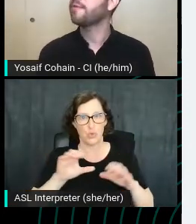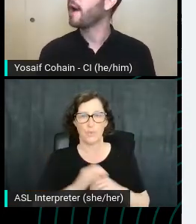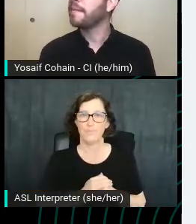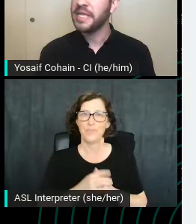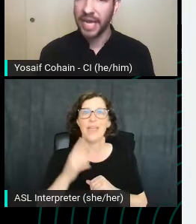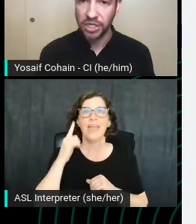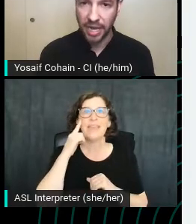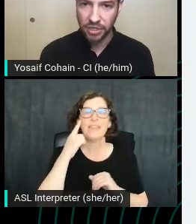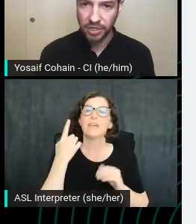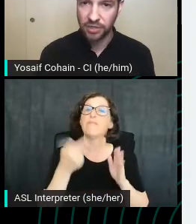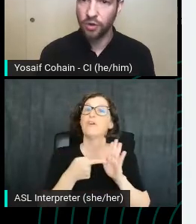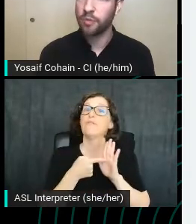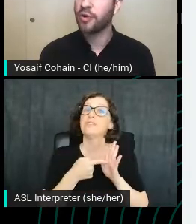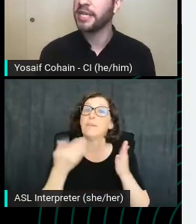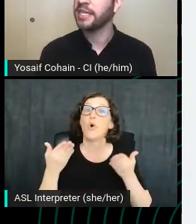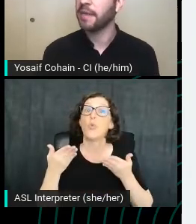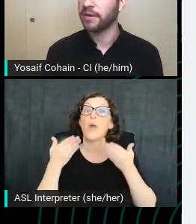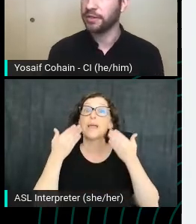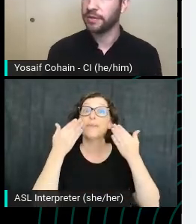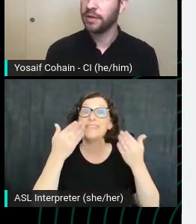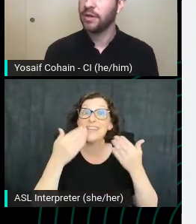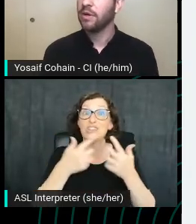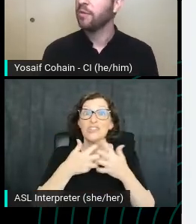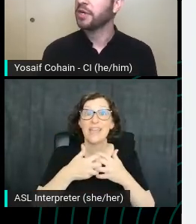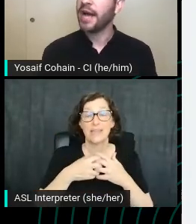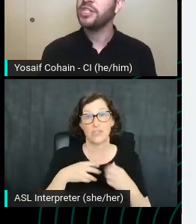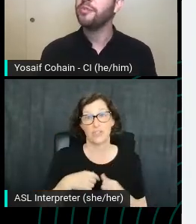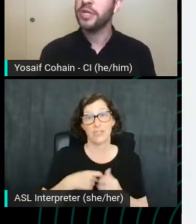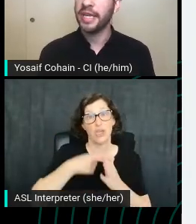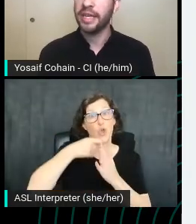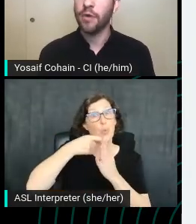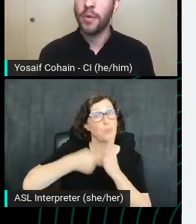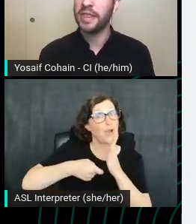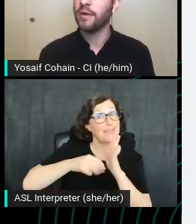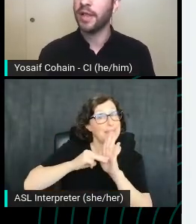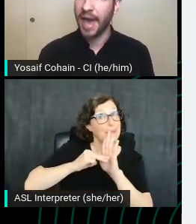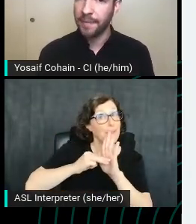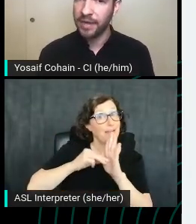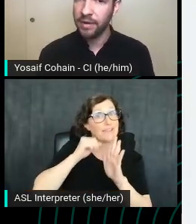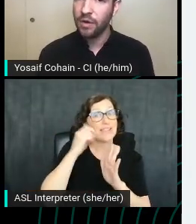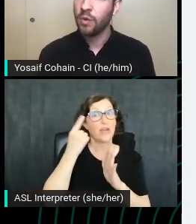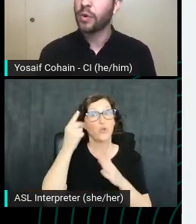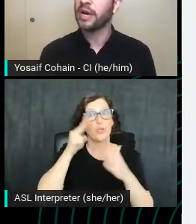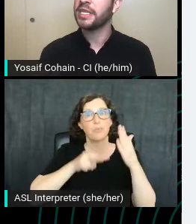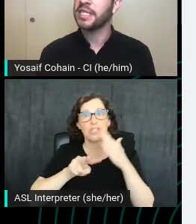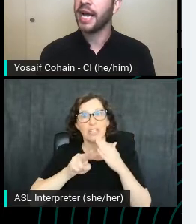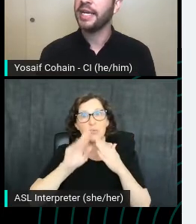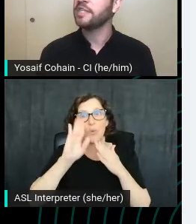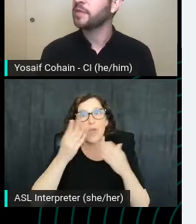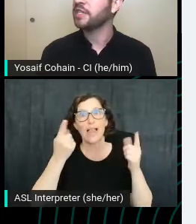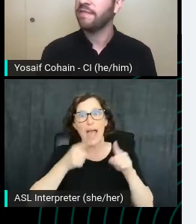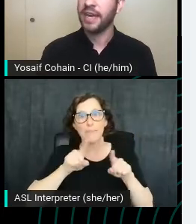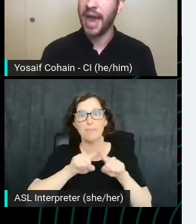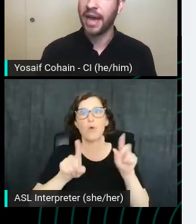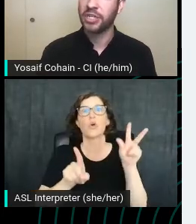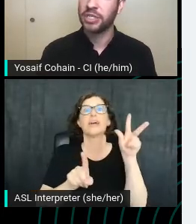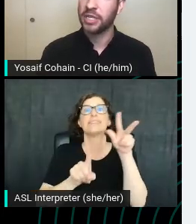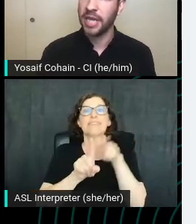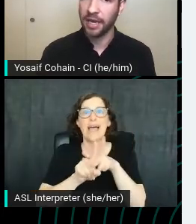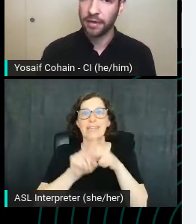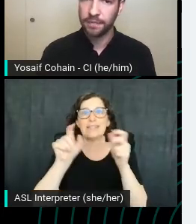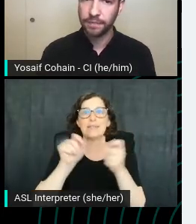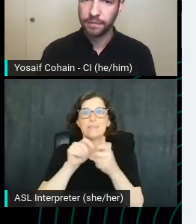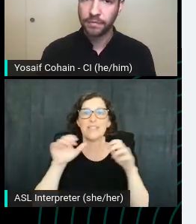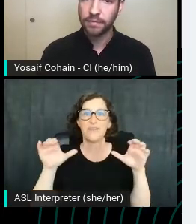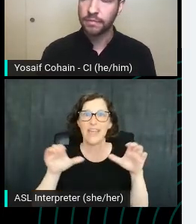things like recommendation engines or pricing models. We're not just predicting what we think will happen, we're assigning specific actions to